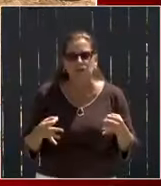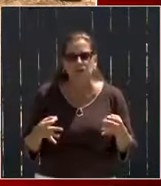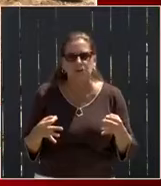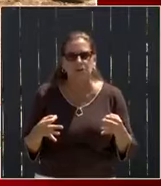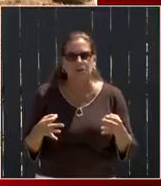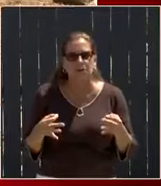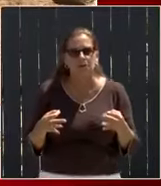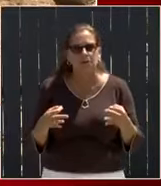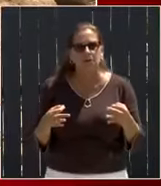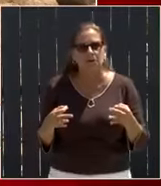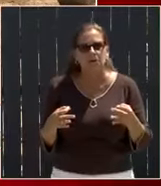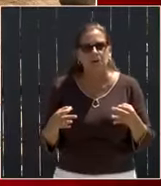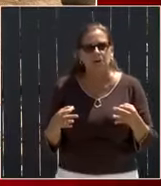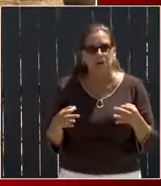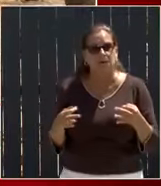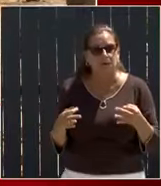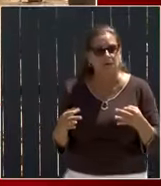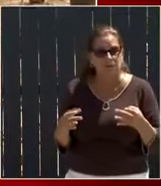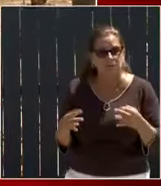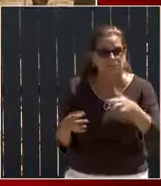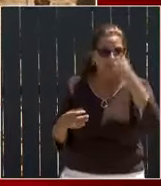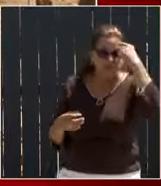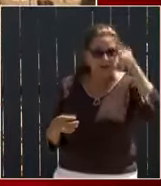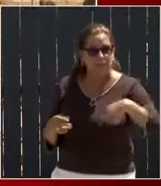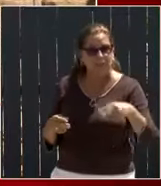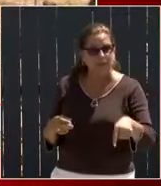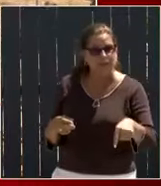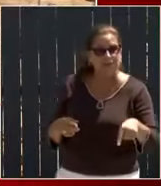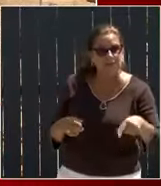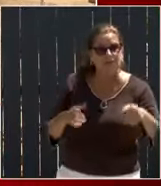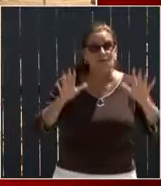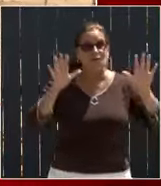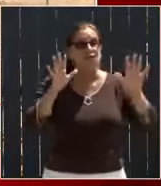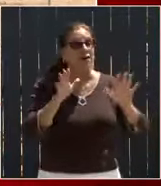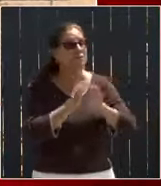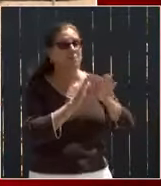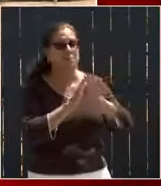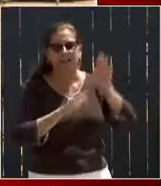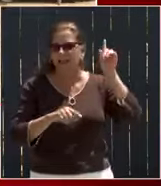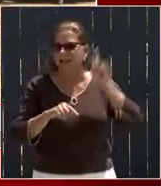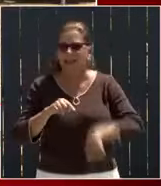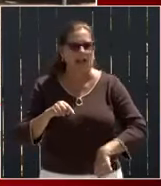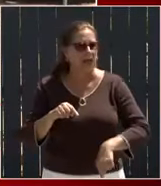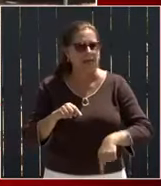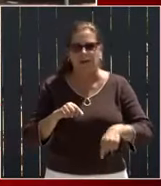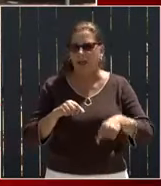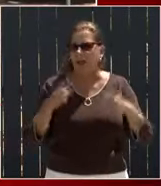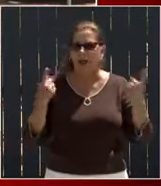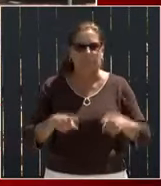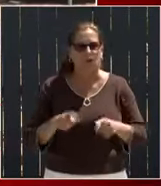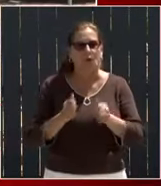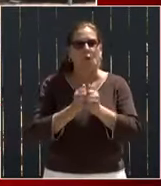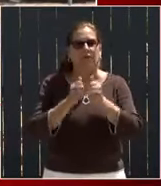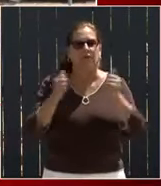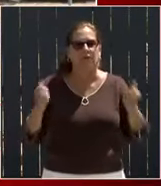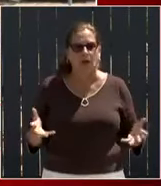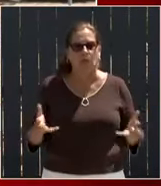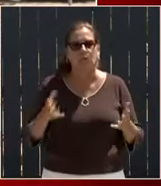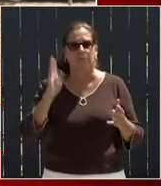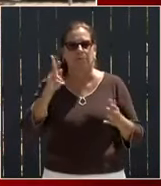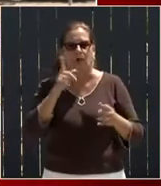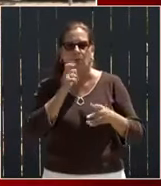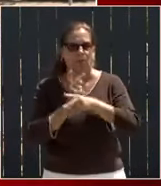the clock, great developers can't get great projects going unless there's lenders out there that have faith in you. And so next to speak